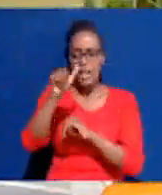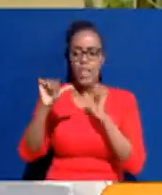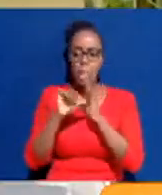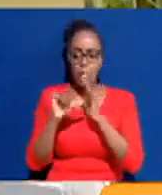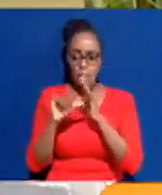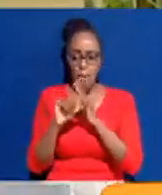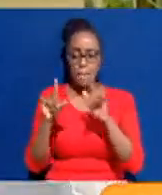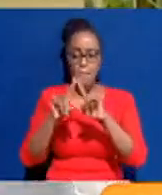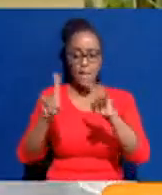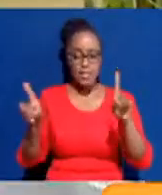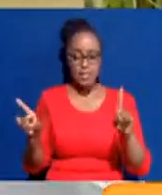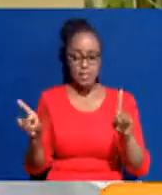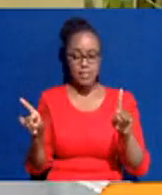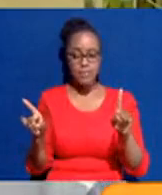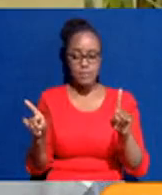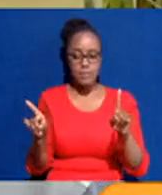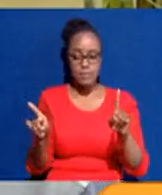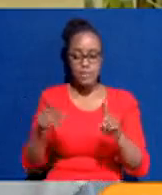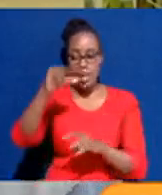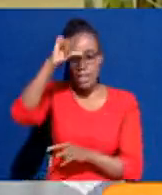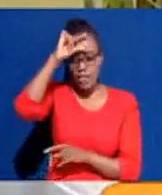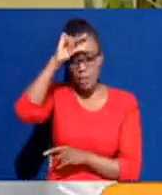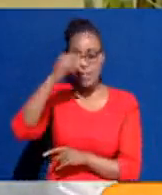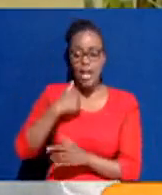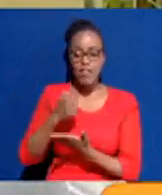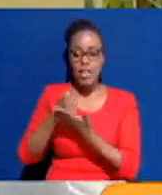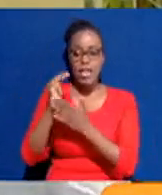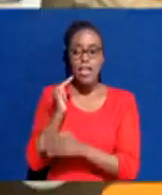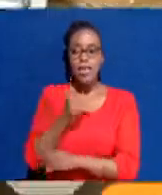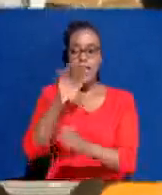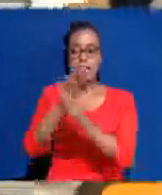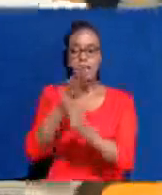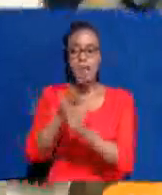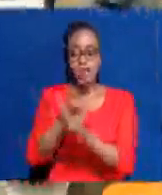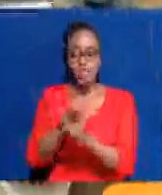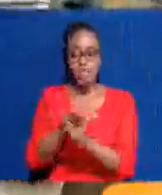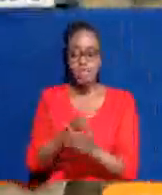issue. But the government have helped us a lot.